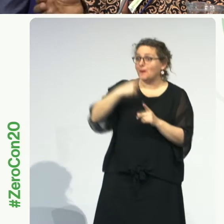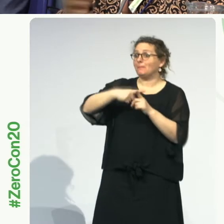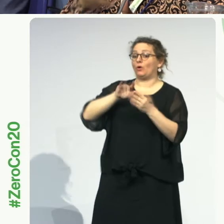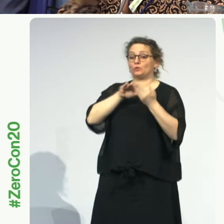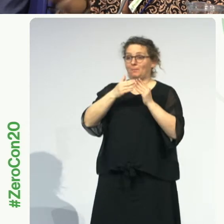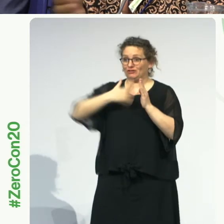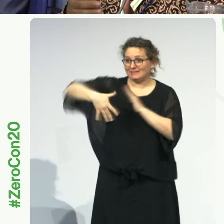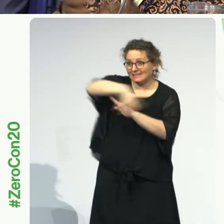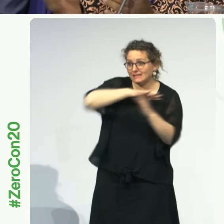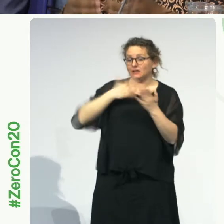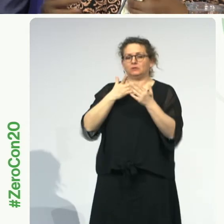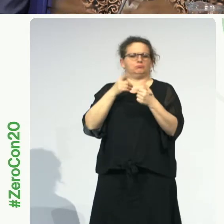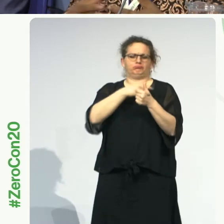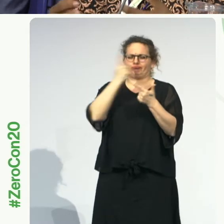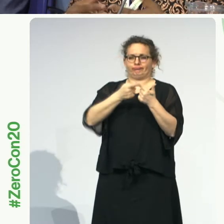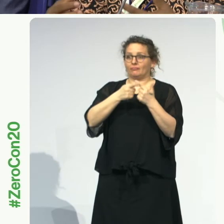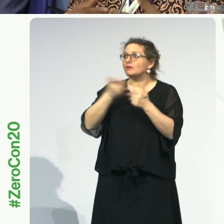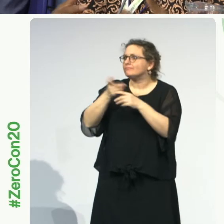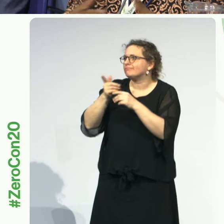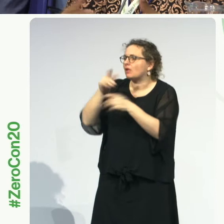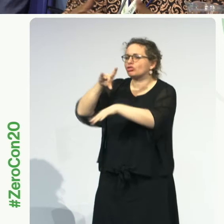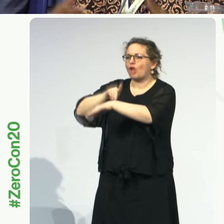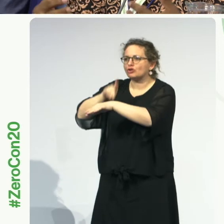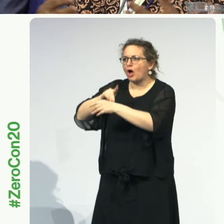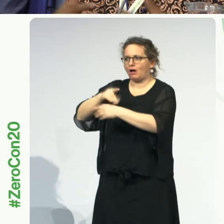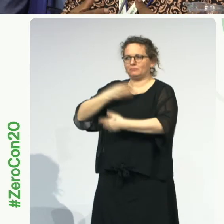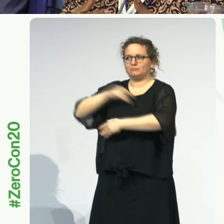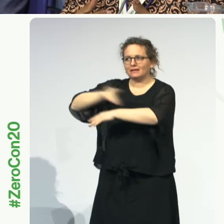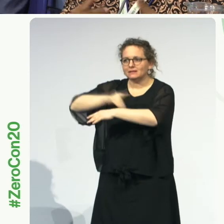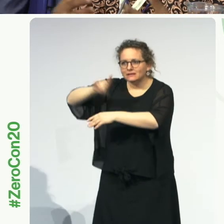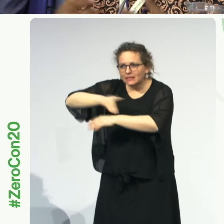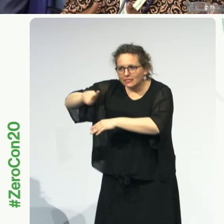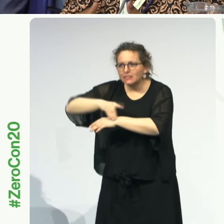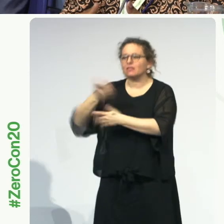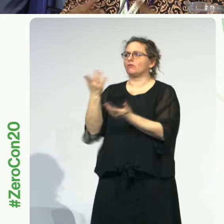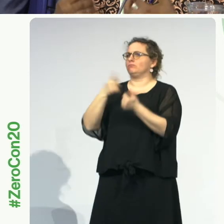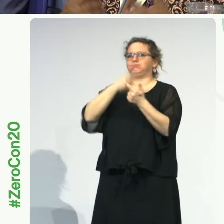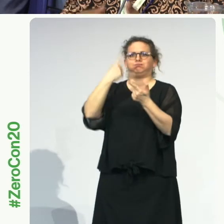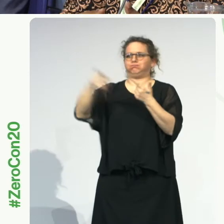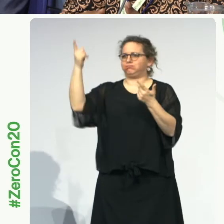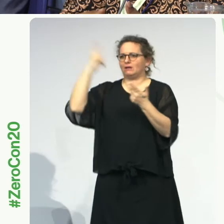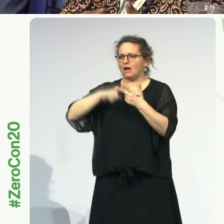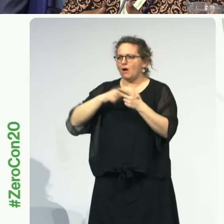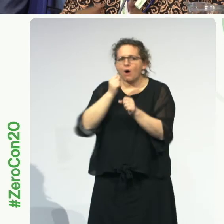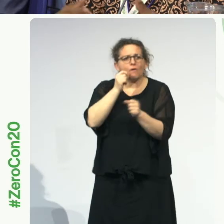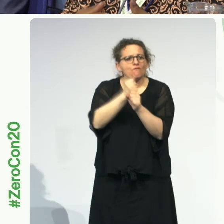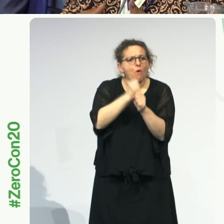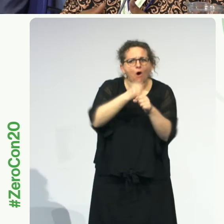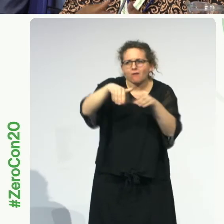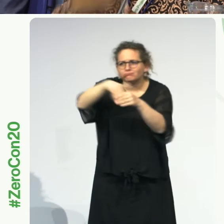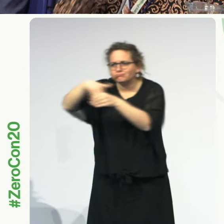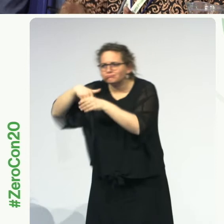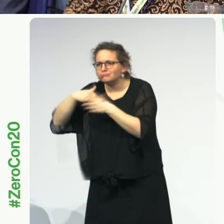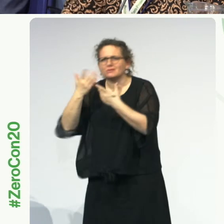like doctors, engineers, any people that can come together to work with the teachers in these